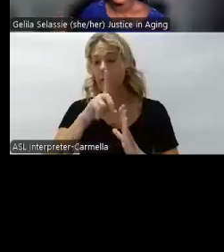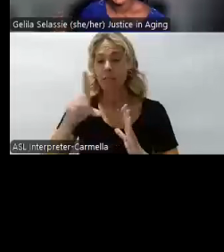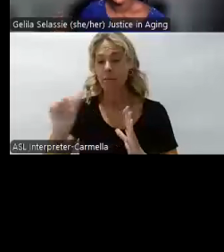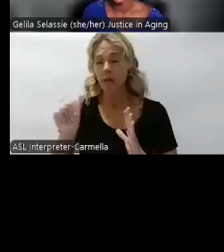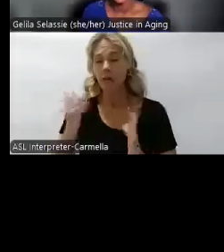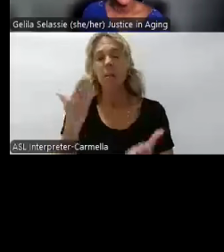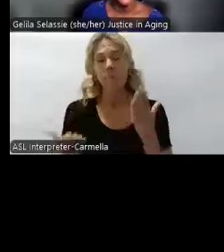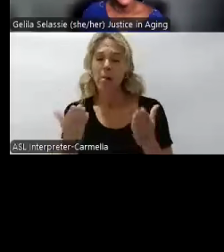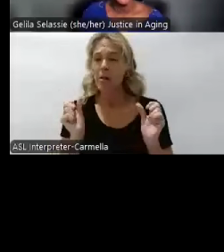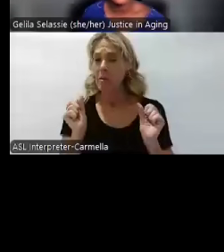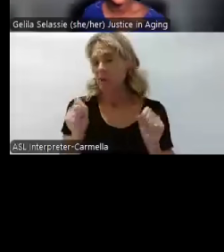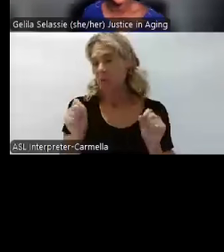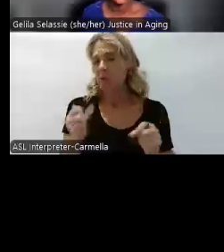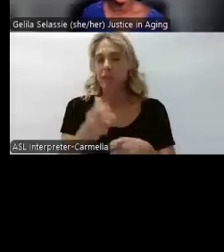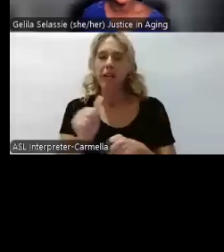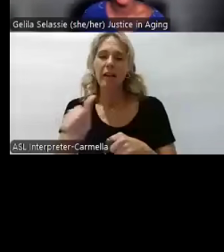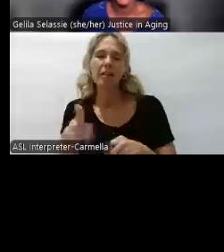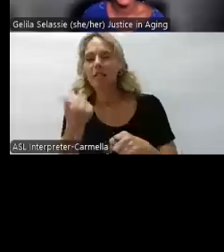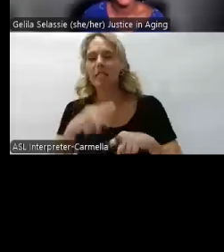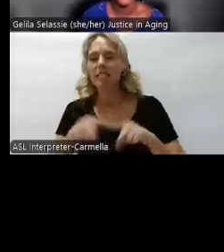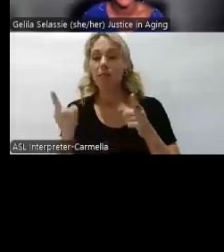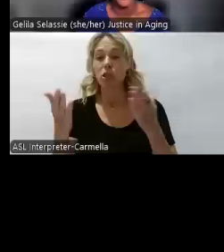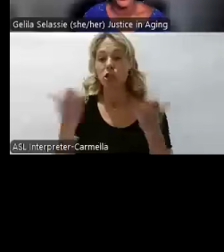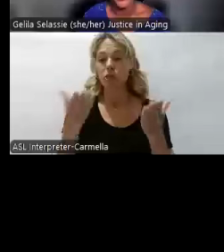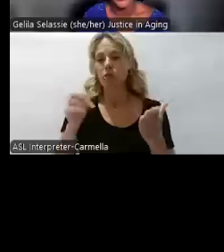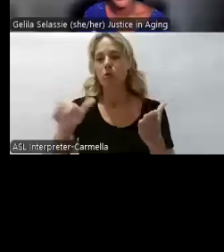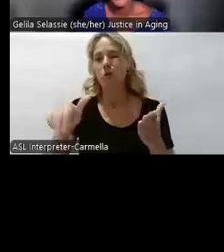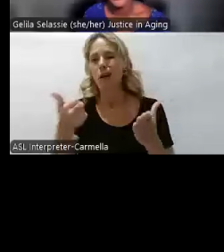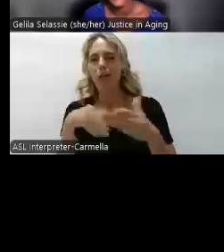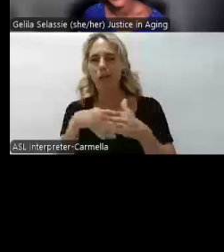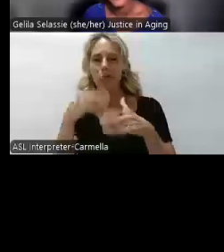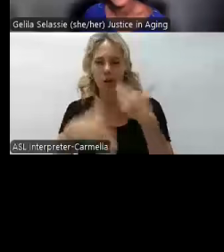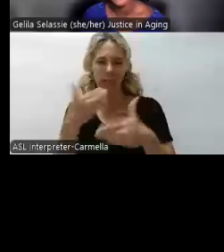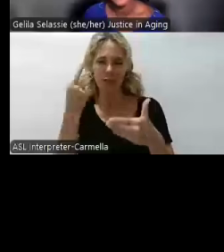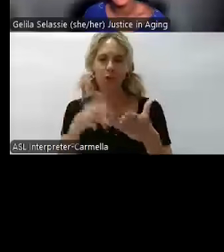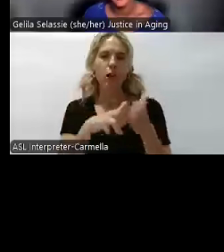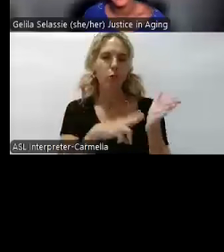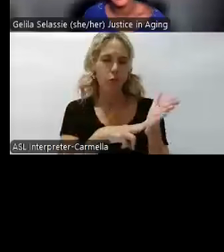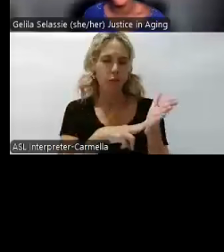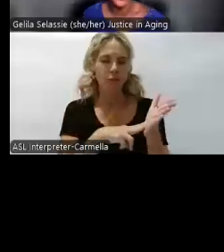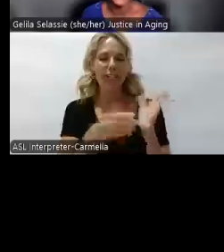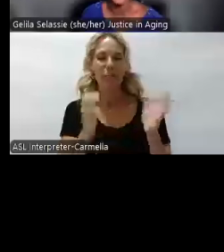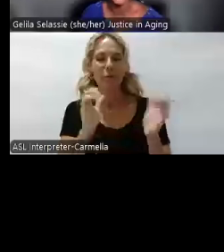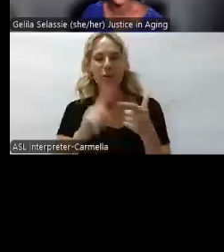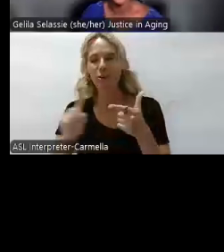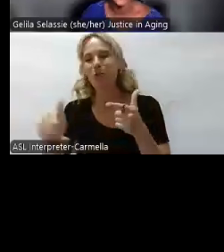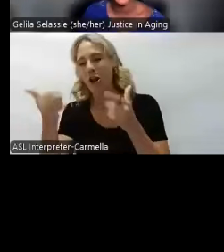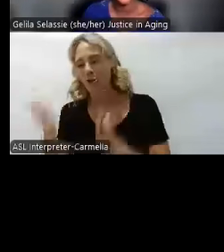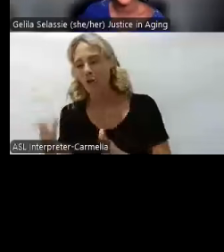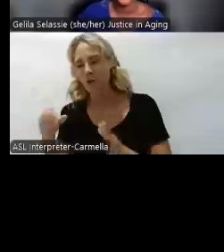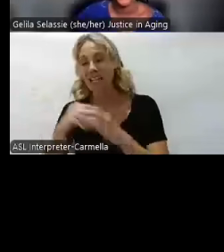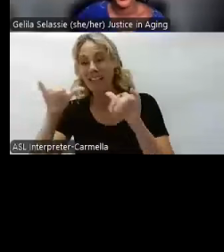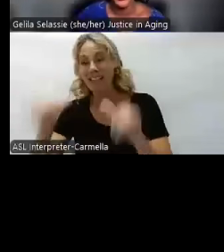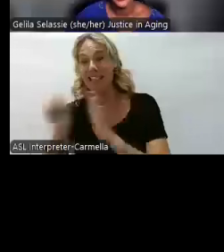might be entitled to different services or have a different process for enrolling than somebody in that same state receiving HCBS under an